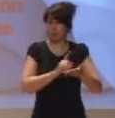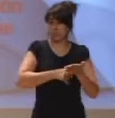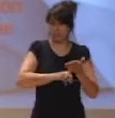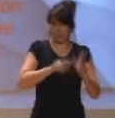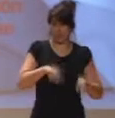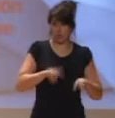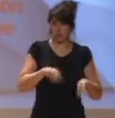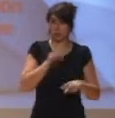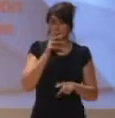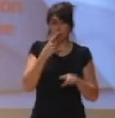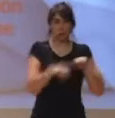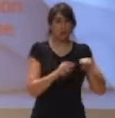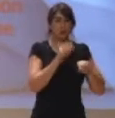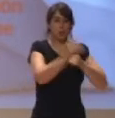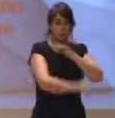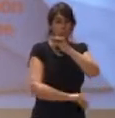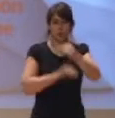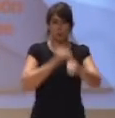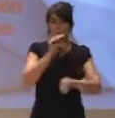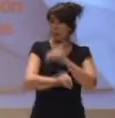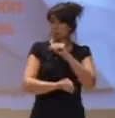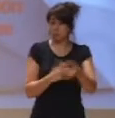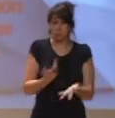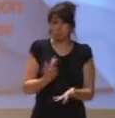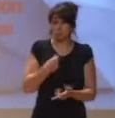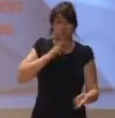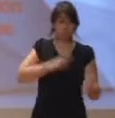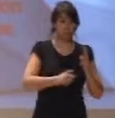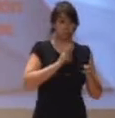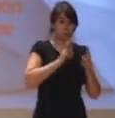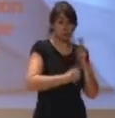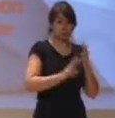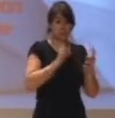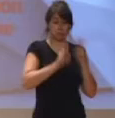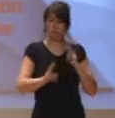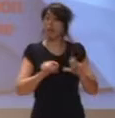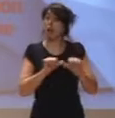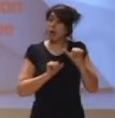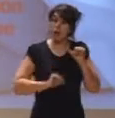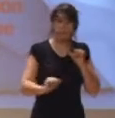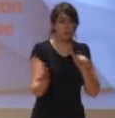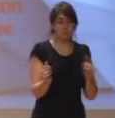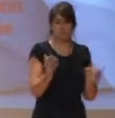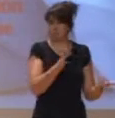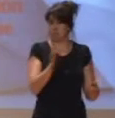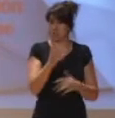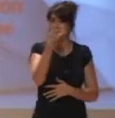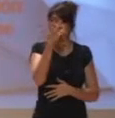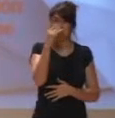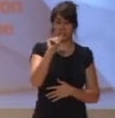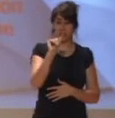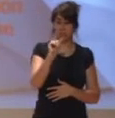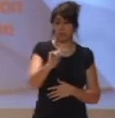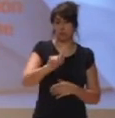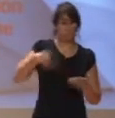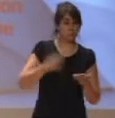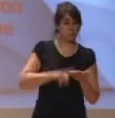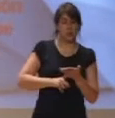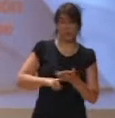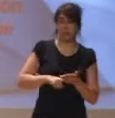this interface, well, there's a number of questions you answer, and after 5